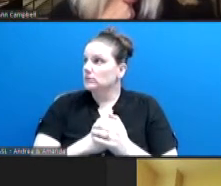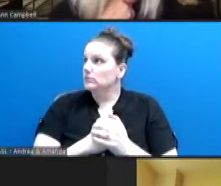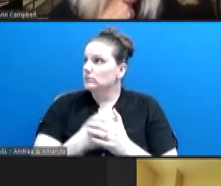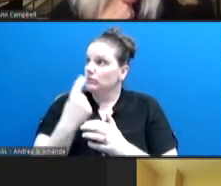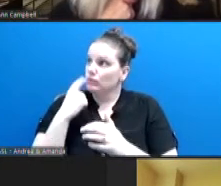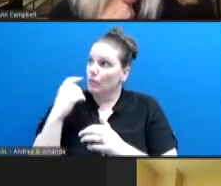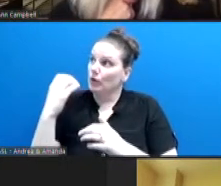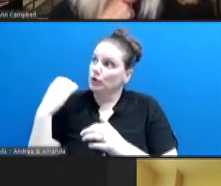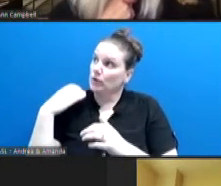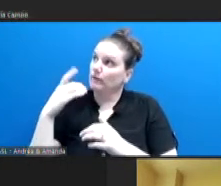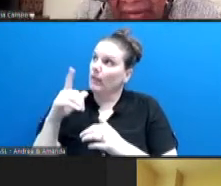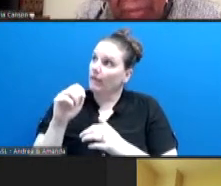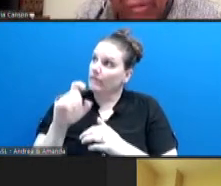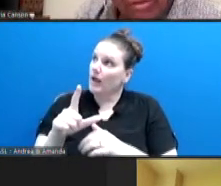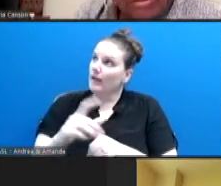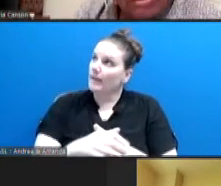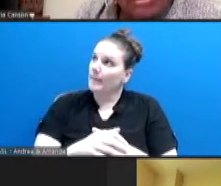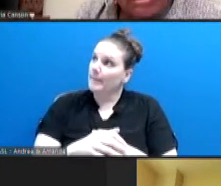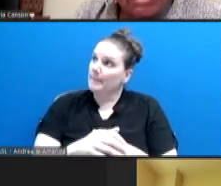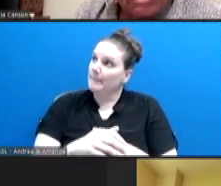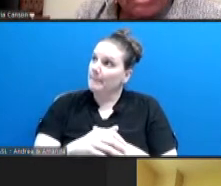Lavelle?